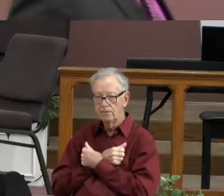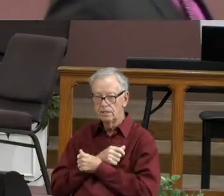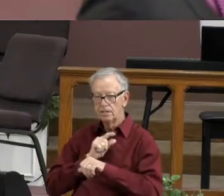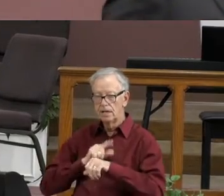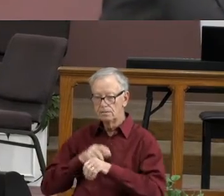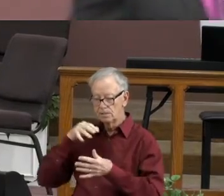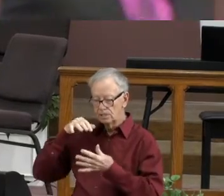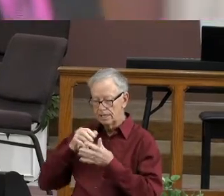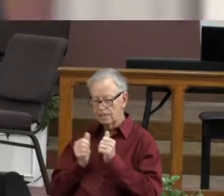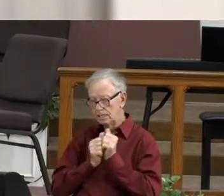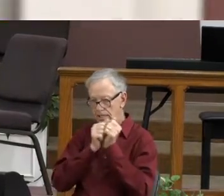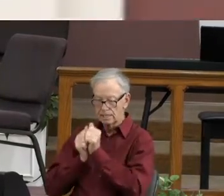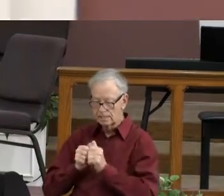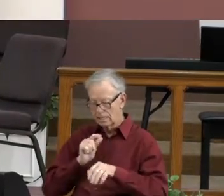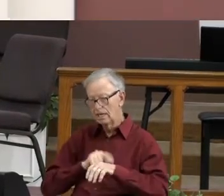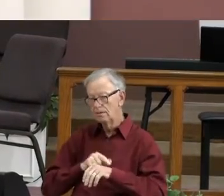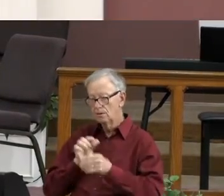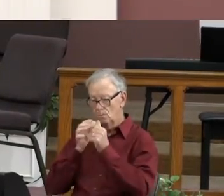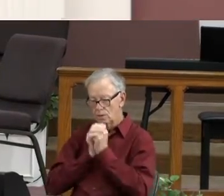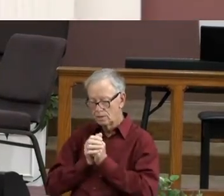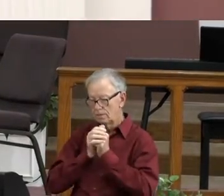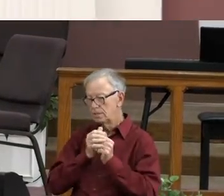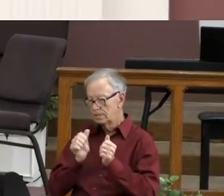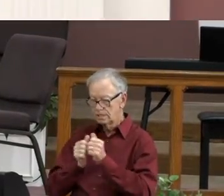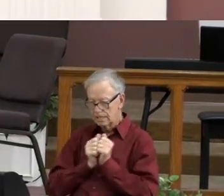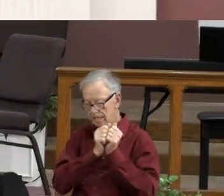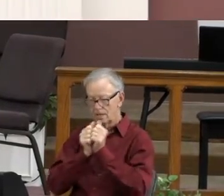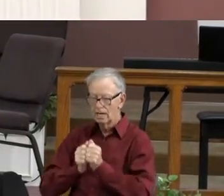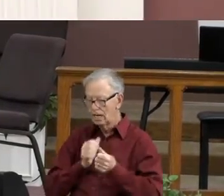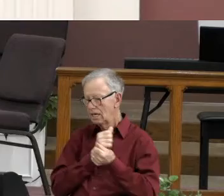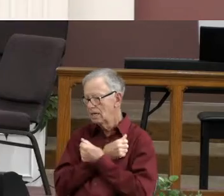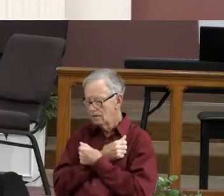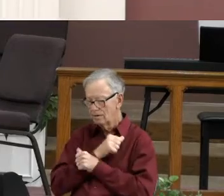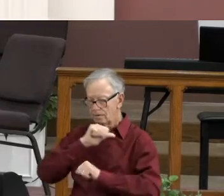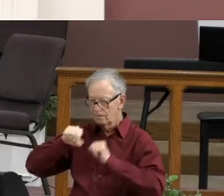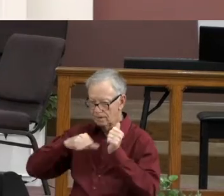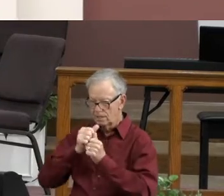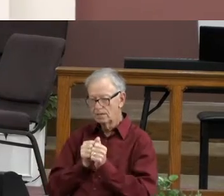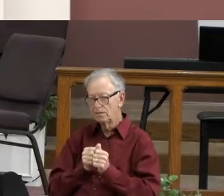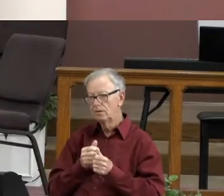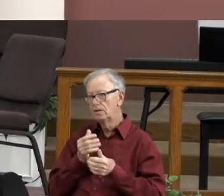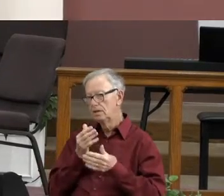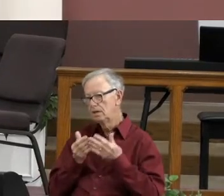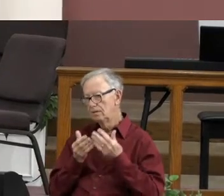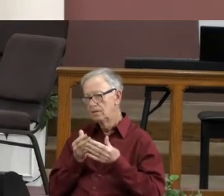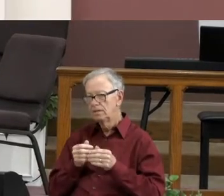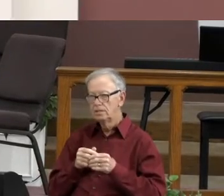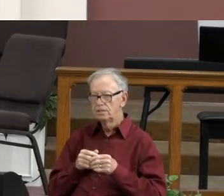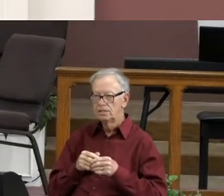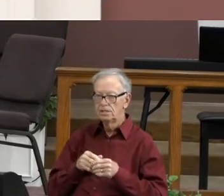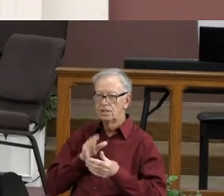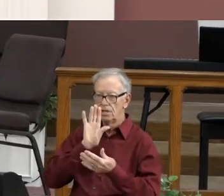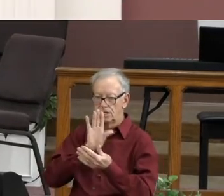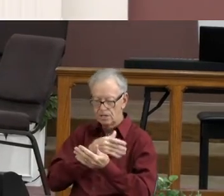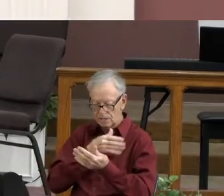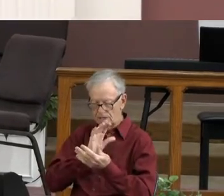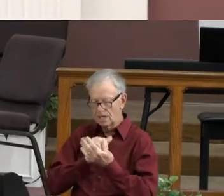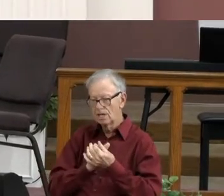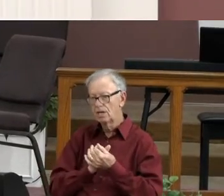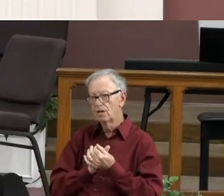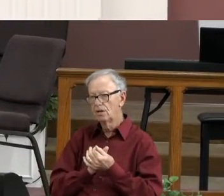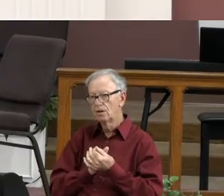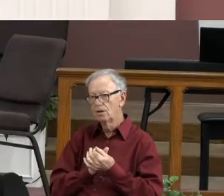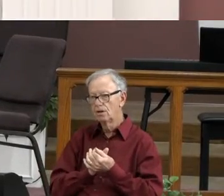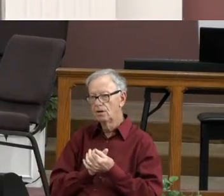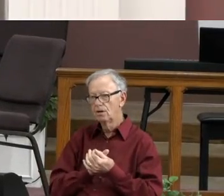study together. I love our times of worship together. I love our fellowships, whether it's singing